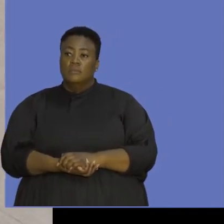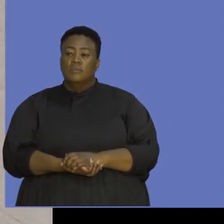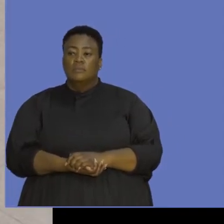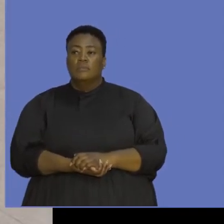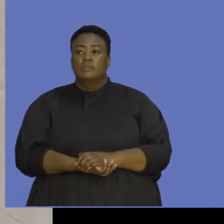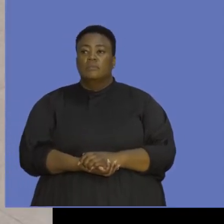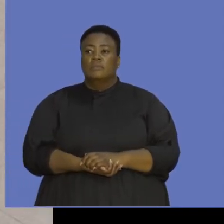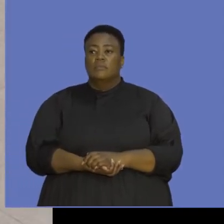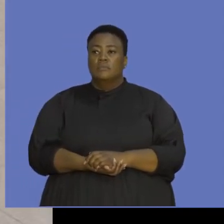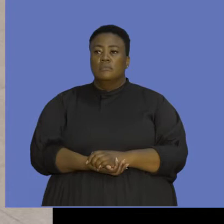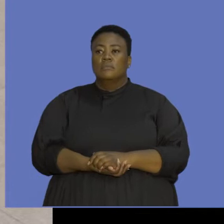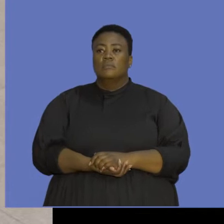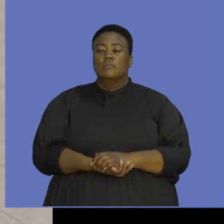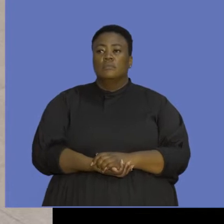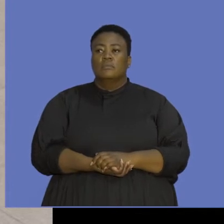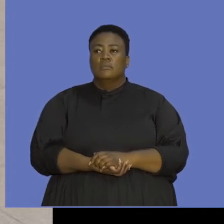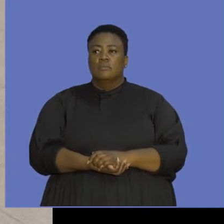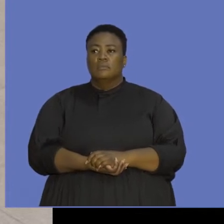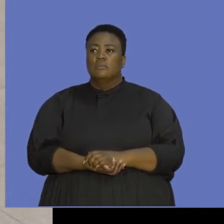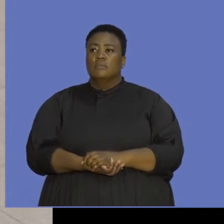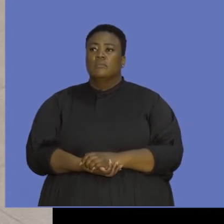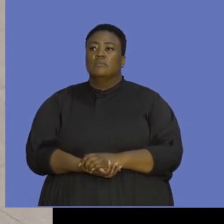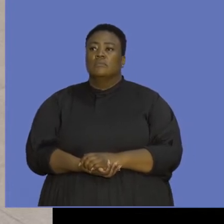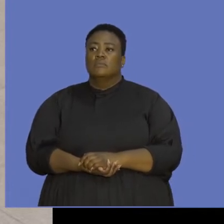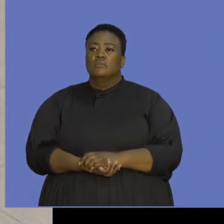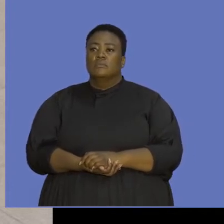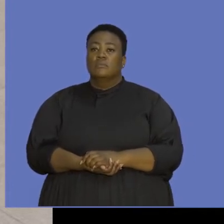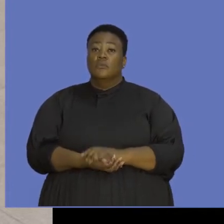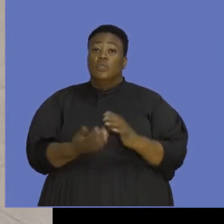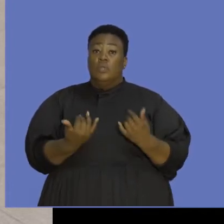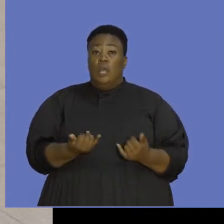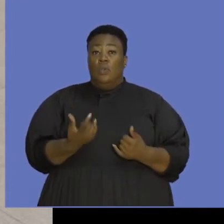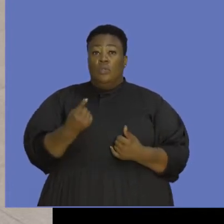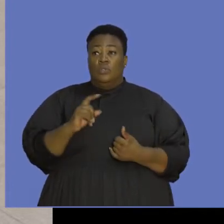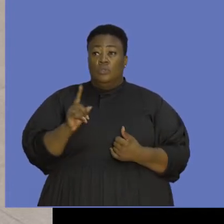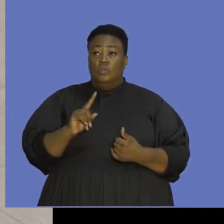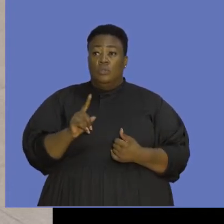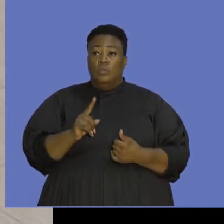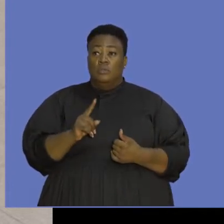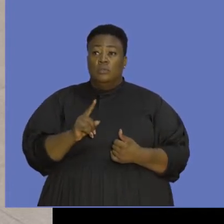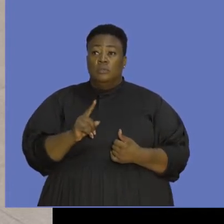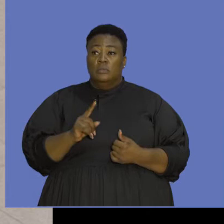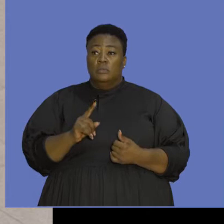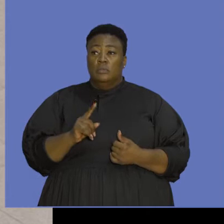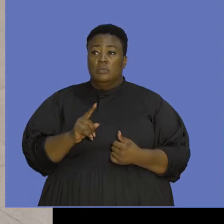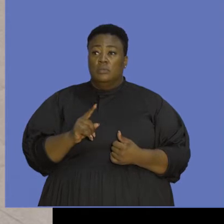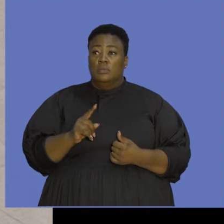app. Okay, let's just actually get rid of the ones we had. What we're going to do now is I'm going to